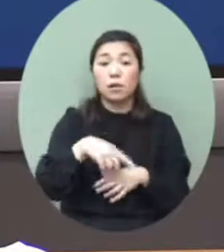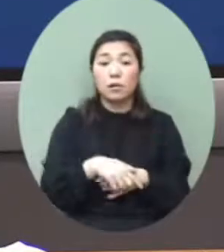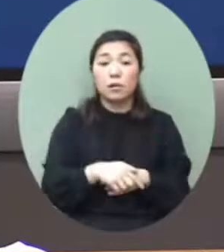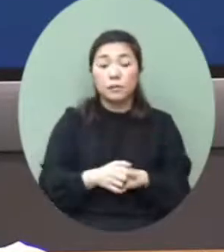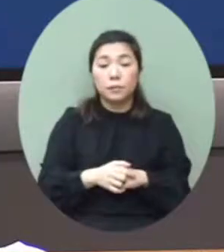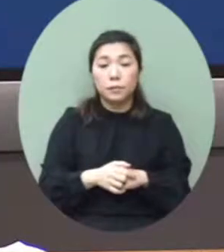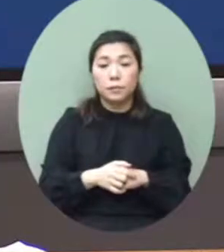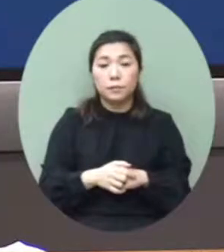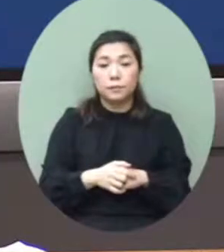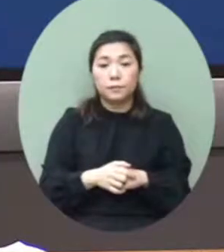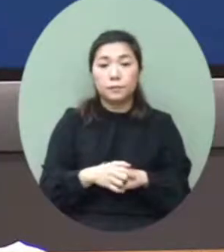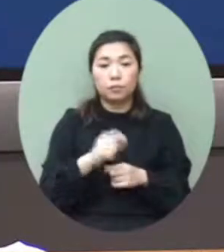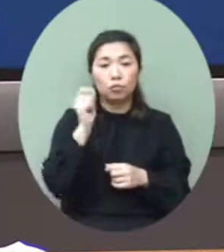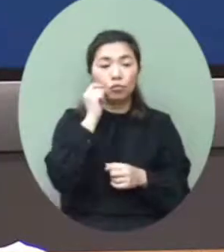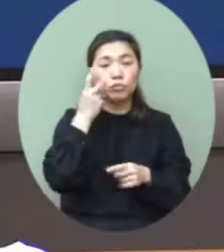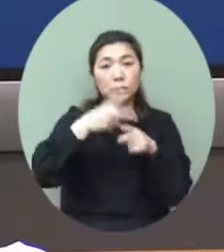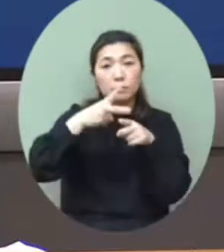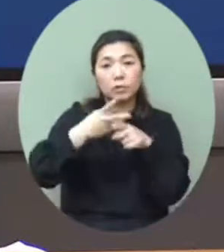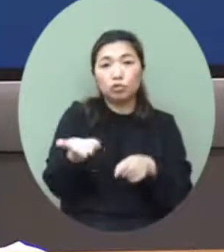Among the eligible